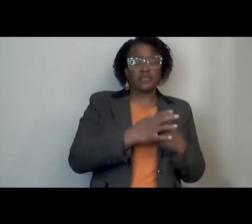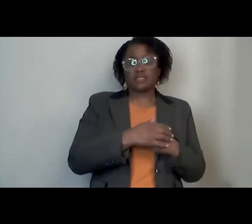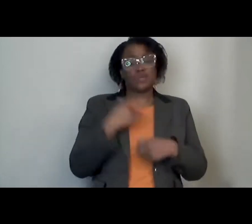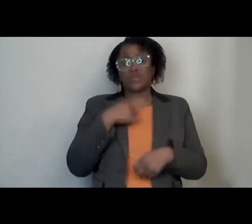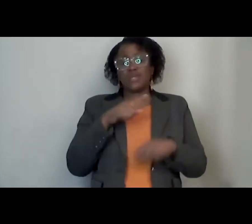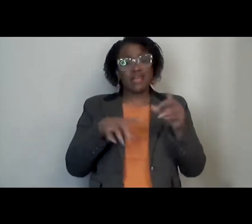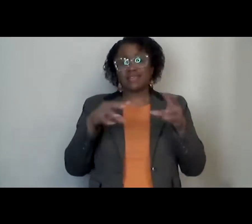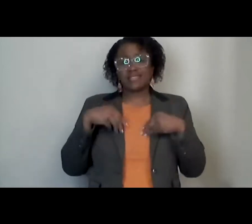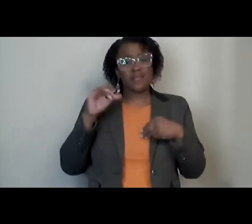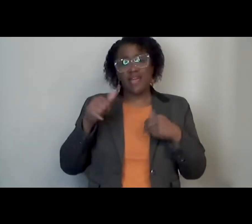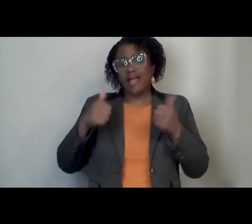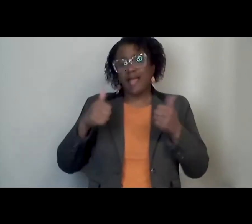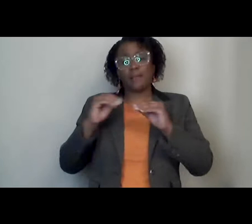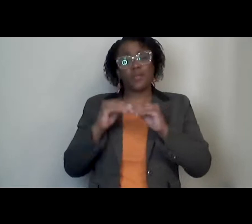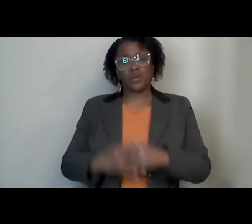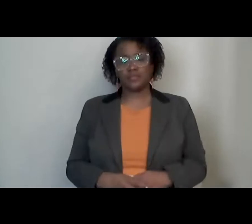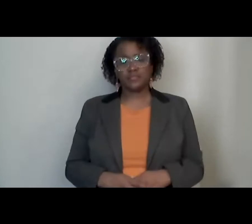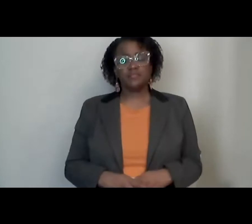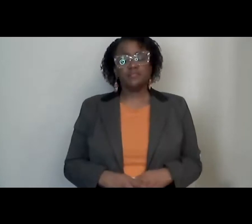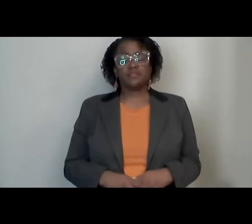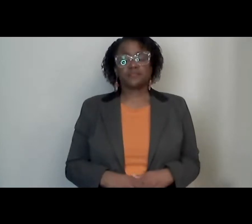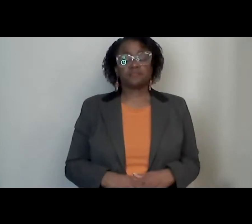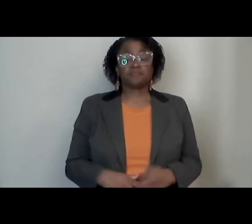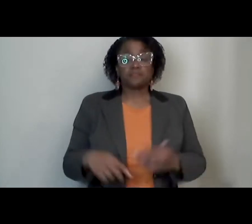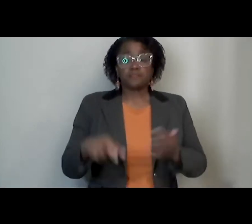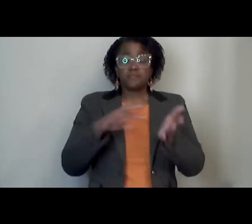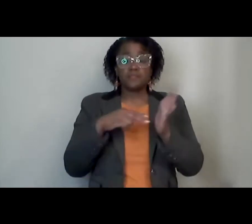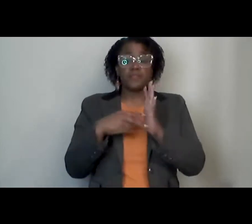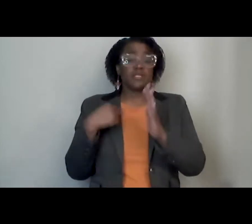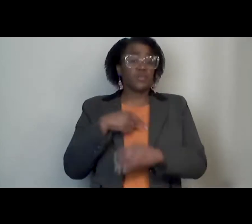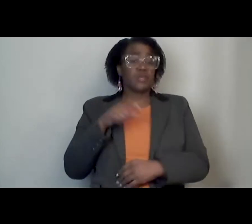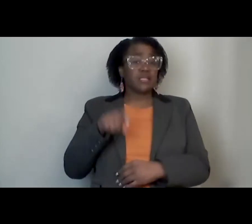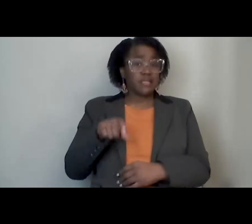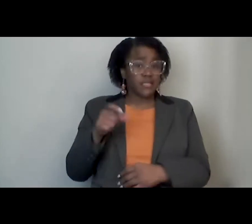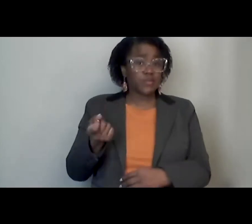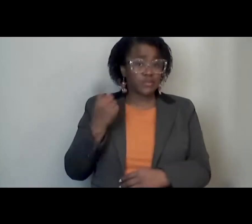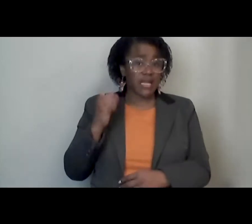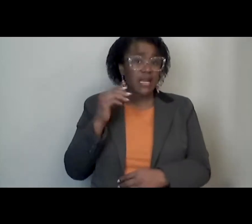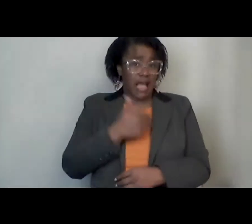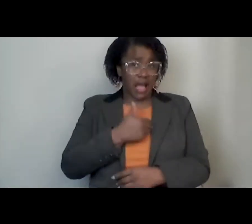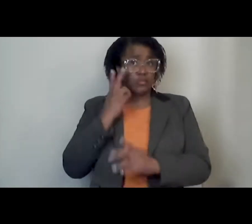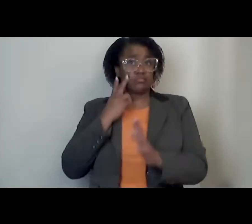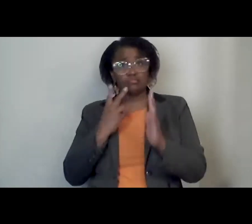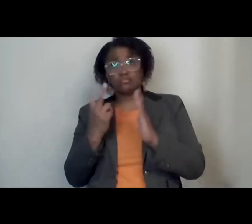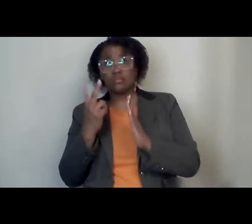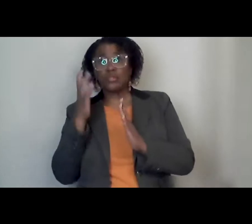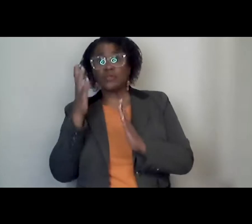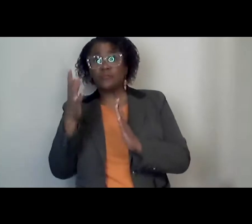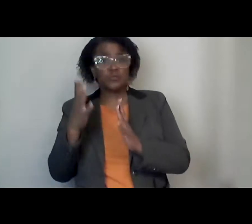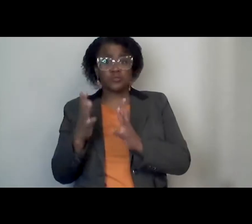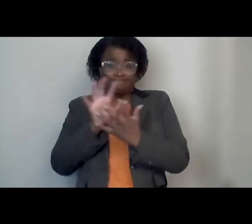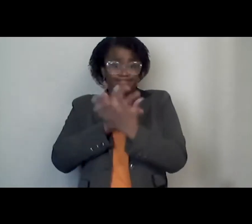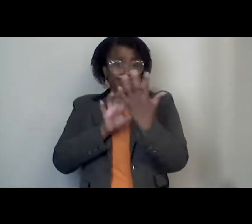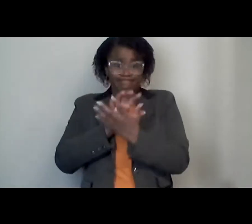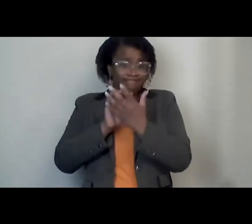example. And so we need to understand that our fates are intertwined,